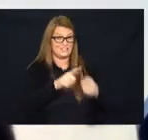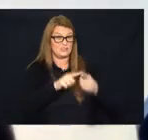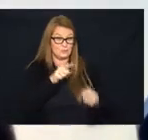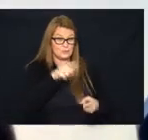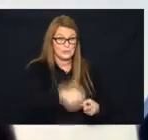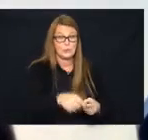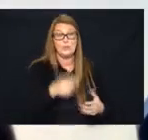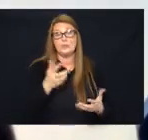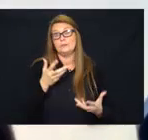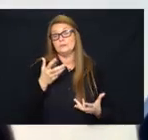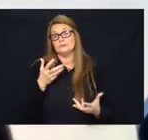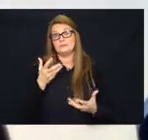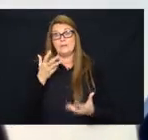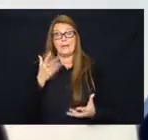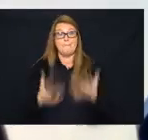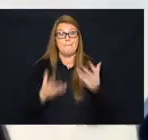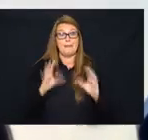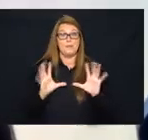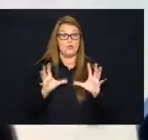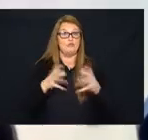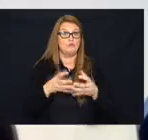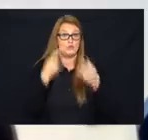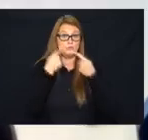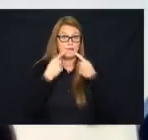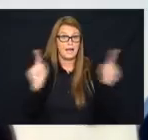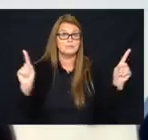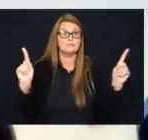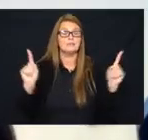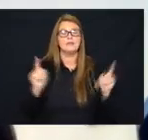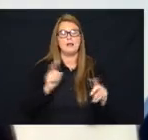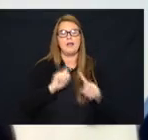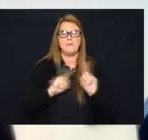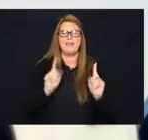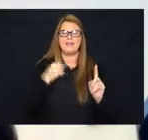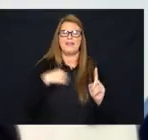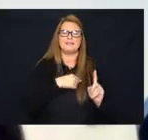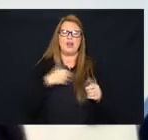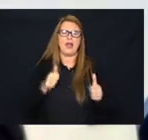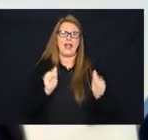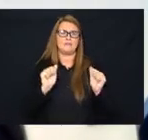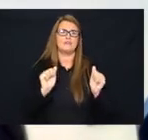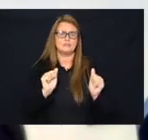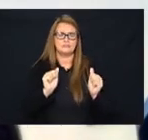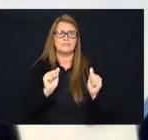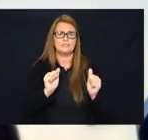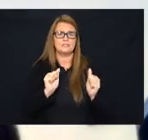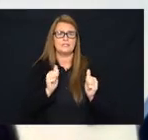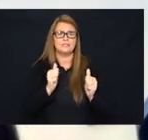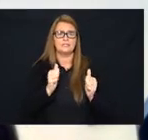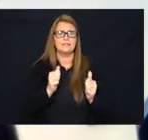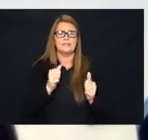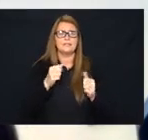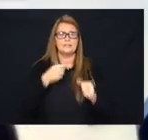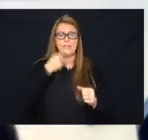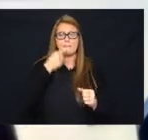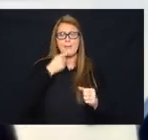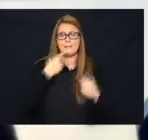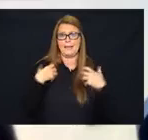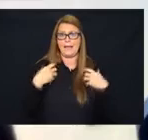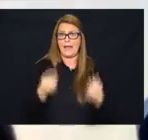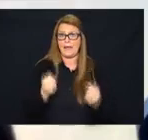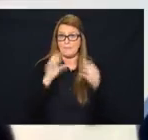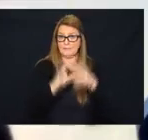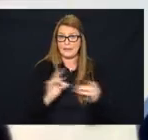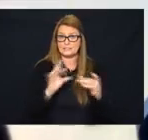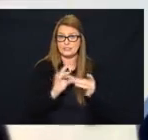messages, maybe some older people who don't use cell phones. But these are efforts to try to drive public health messaging and efforts